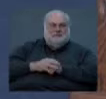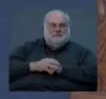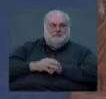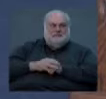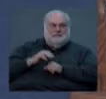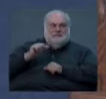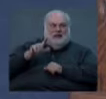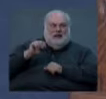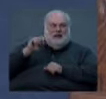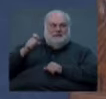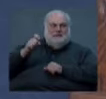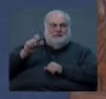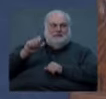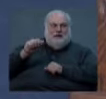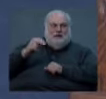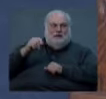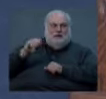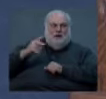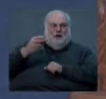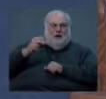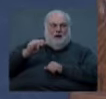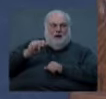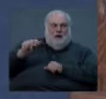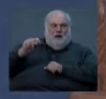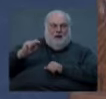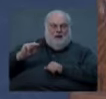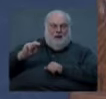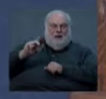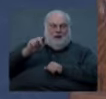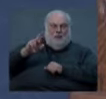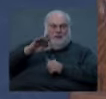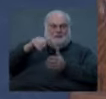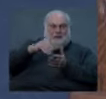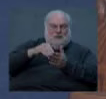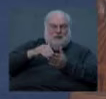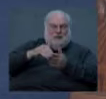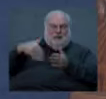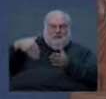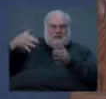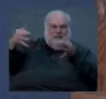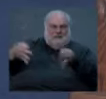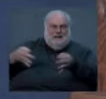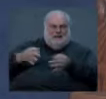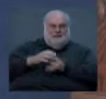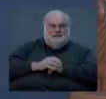My name is Alexander Hahn. I go to Little Rock Central, and I'm currently undecided.